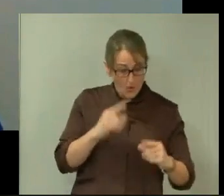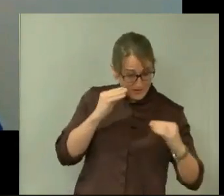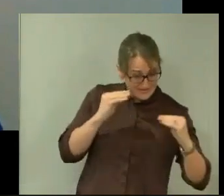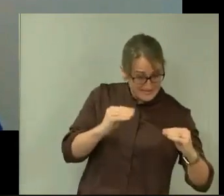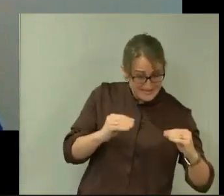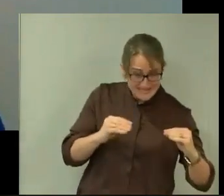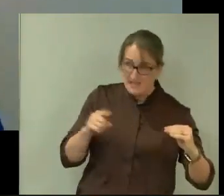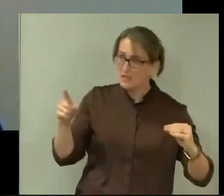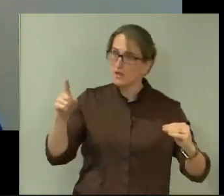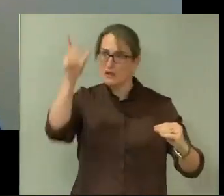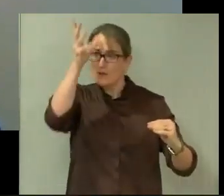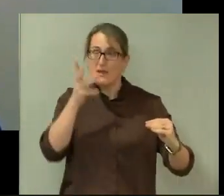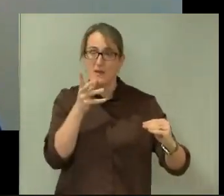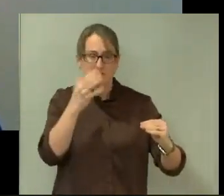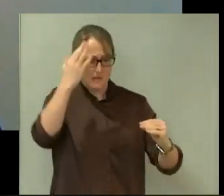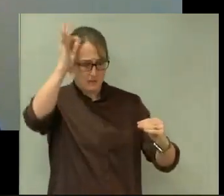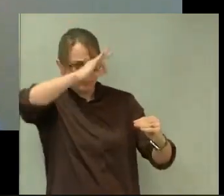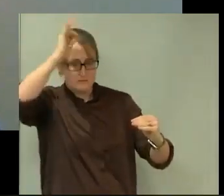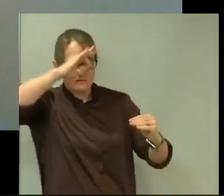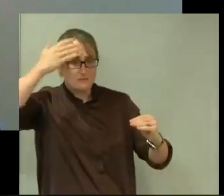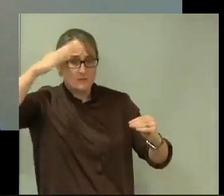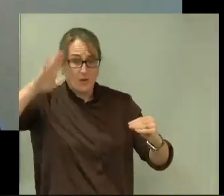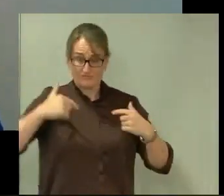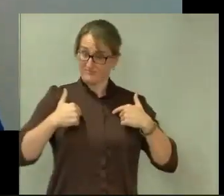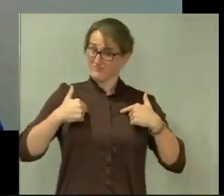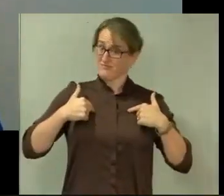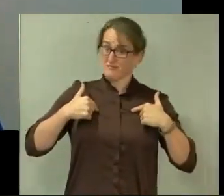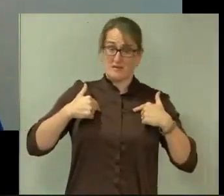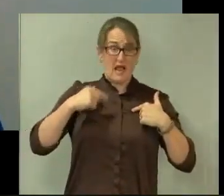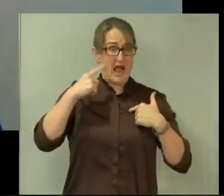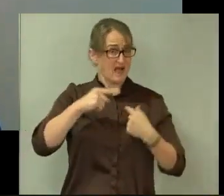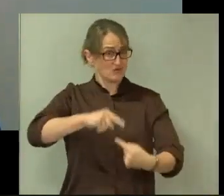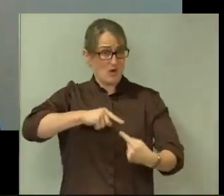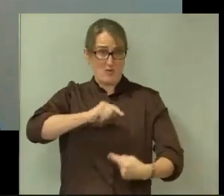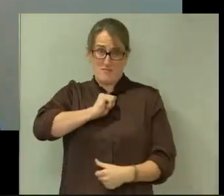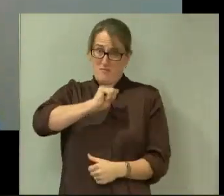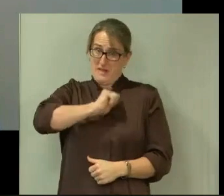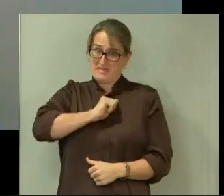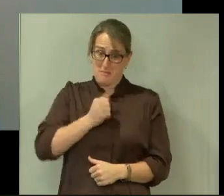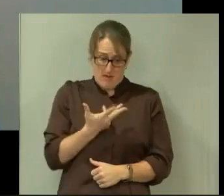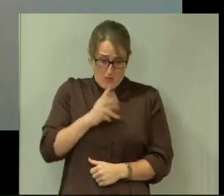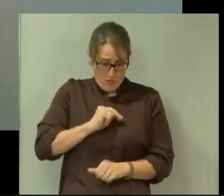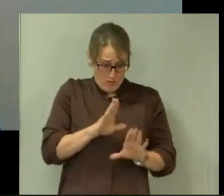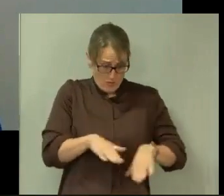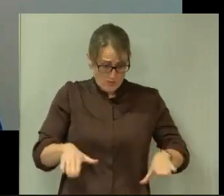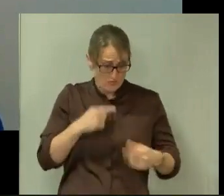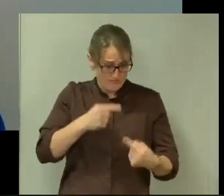have. Even I have struggled to support the higher math skills for my own kids at home.